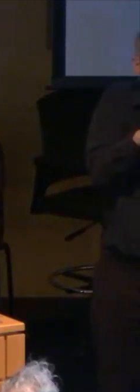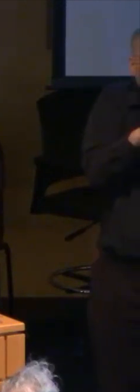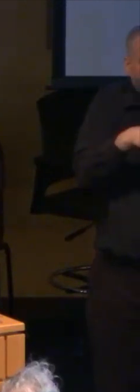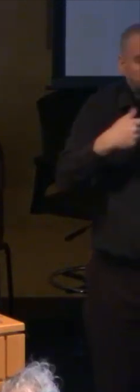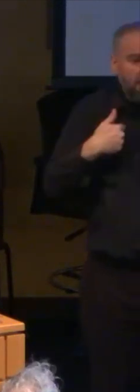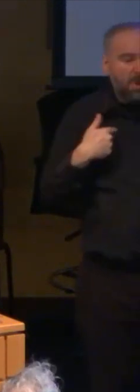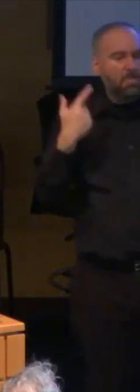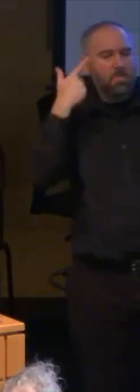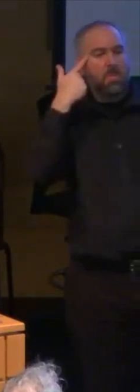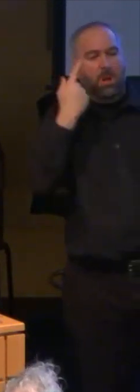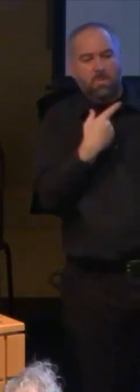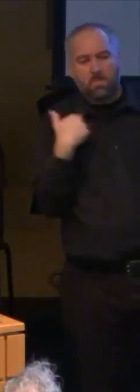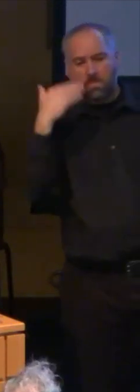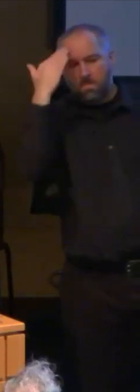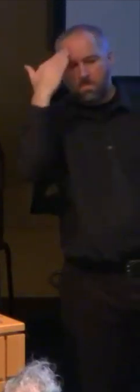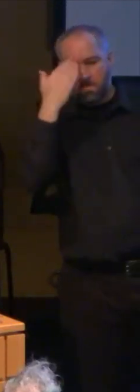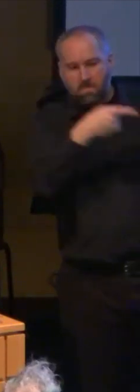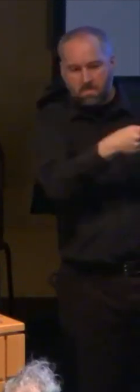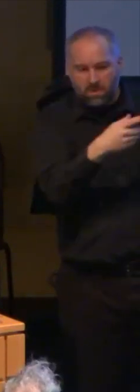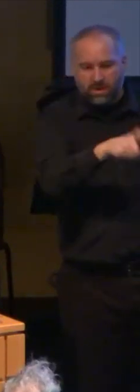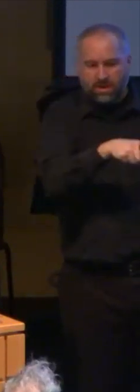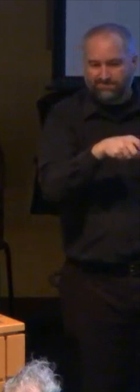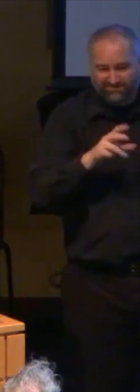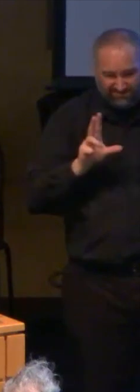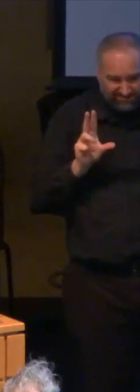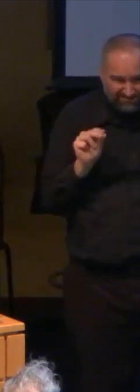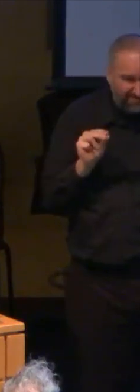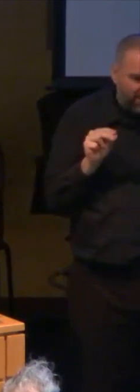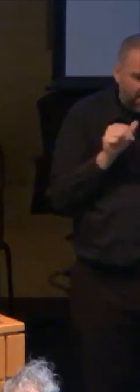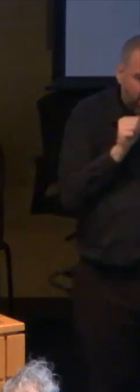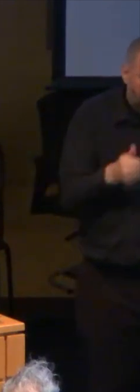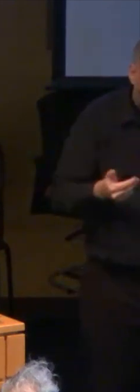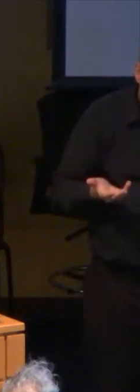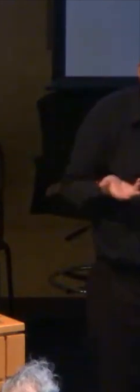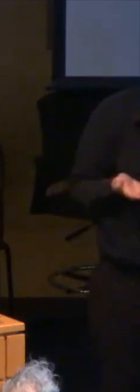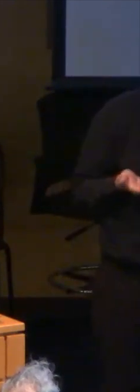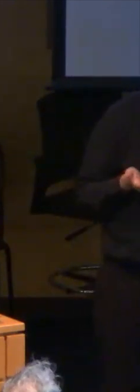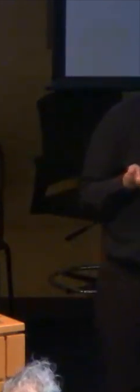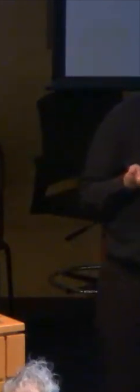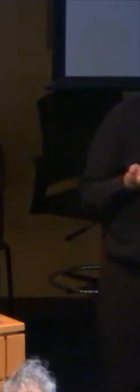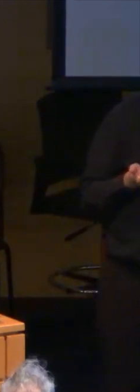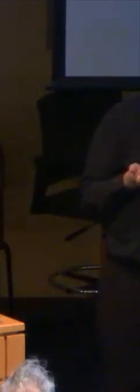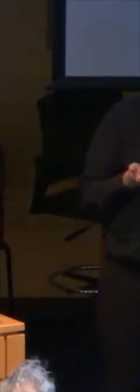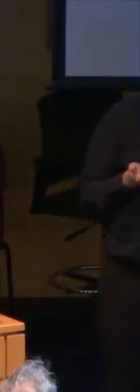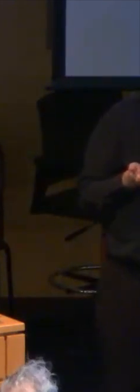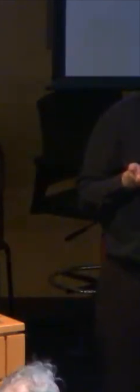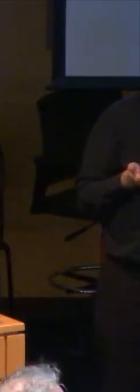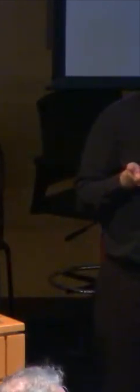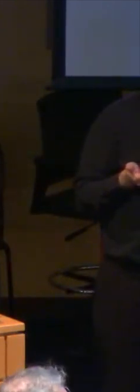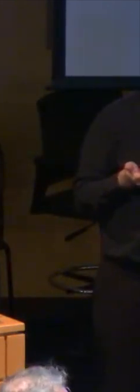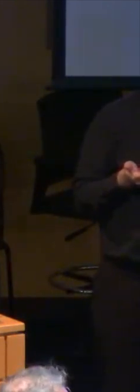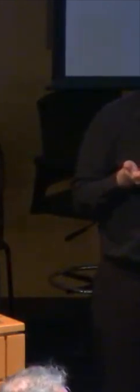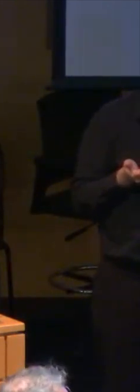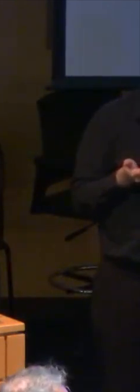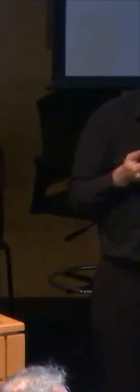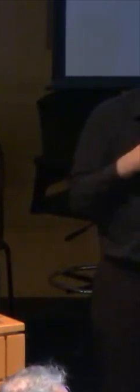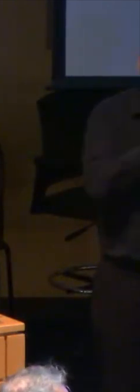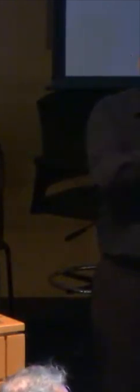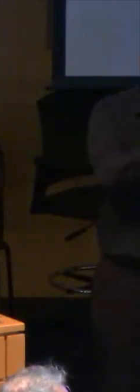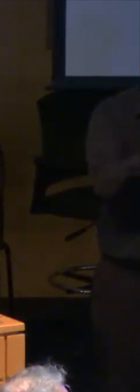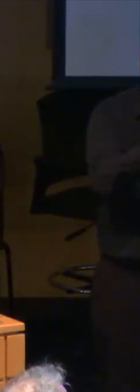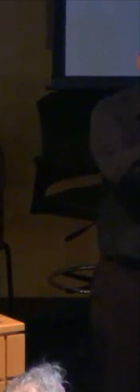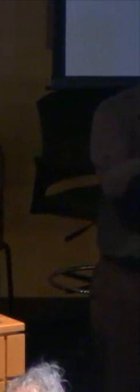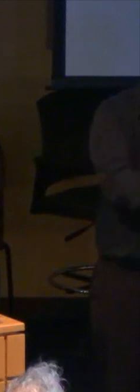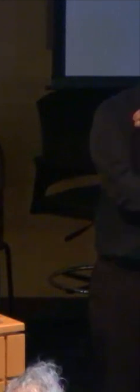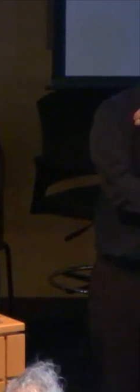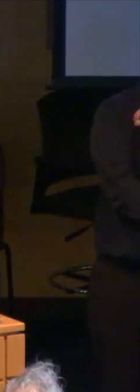useful to them. I don't think we can presume this, but we might be able, this is a very poor community, this particular